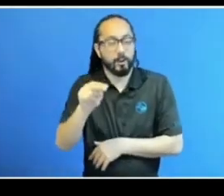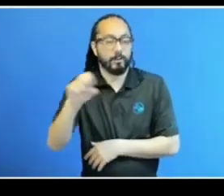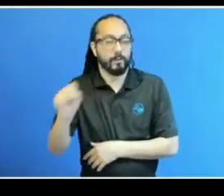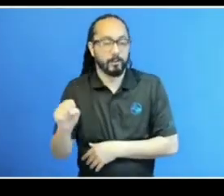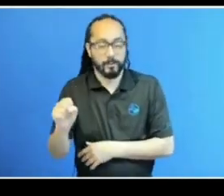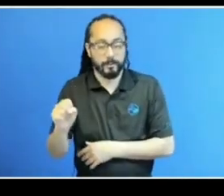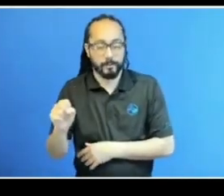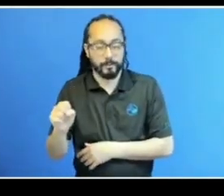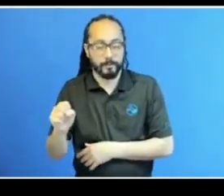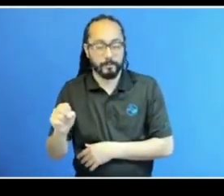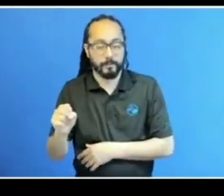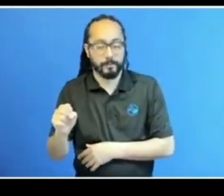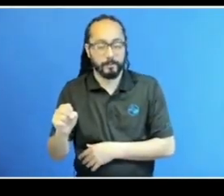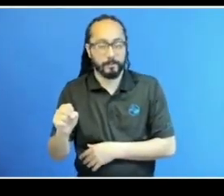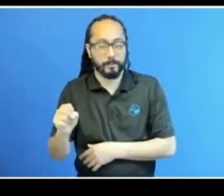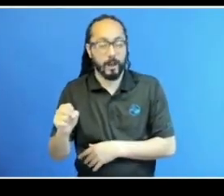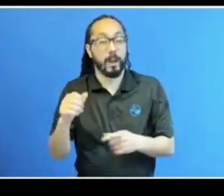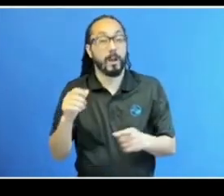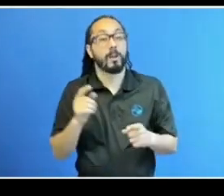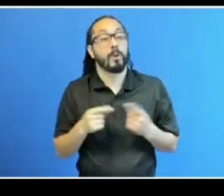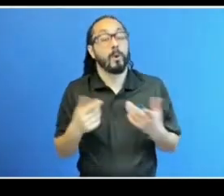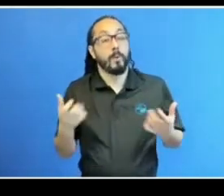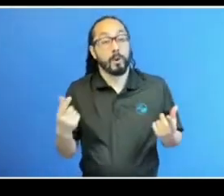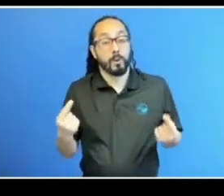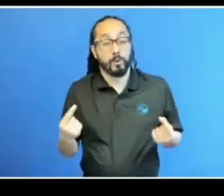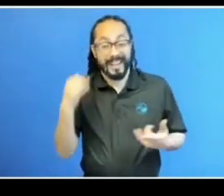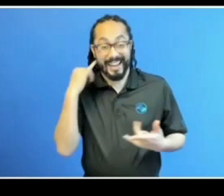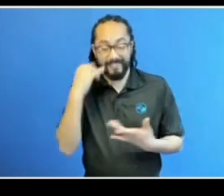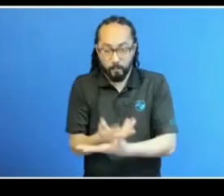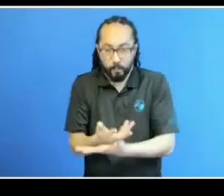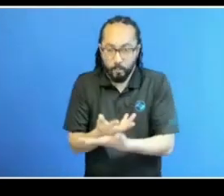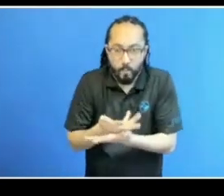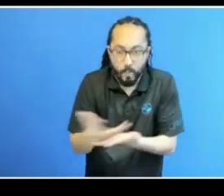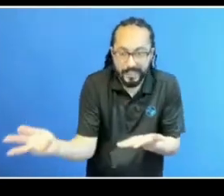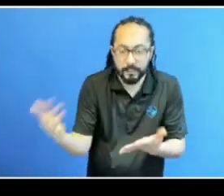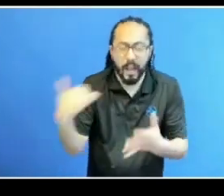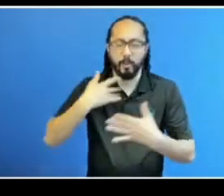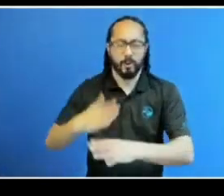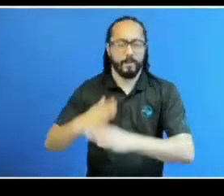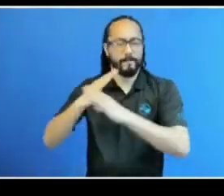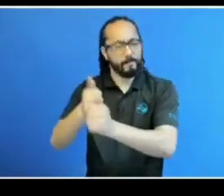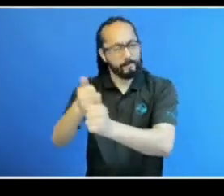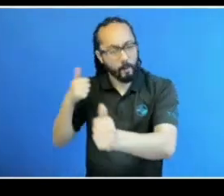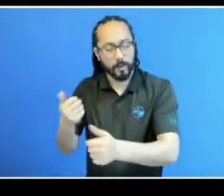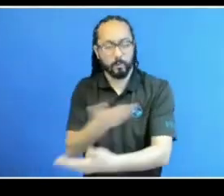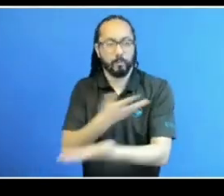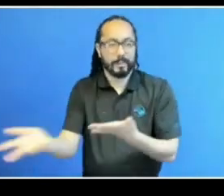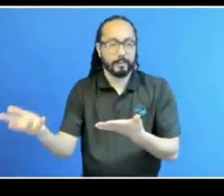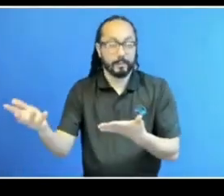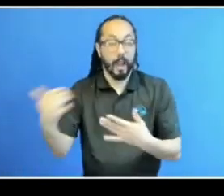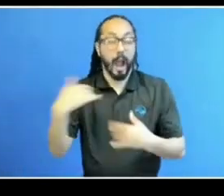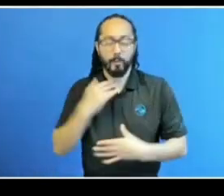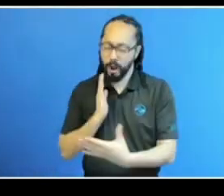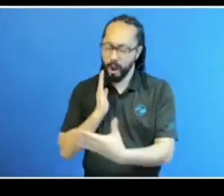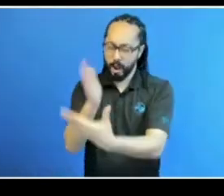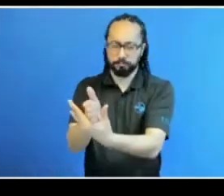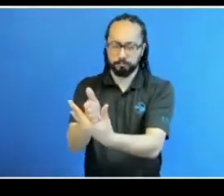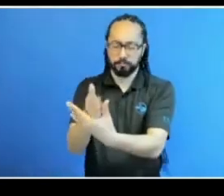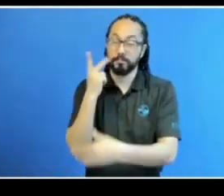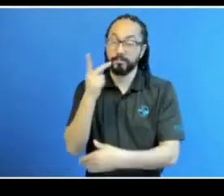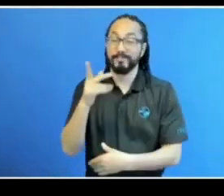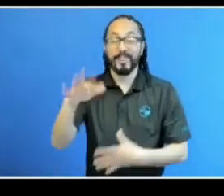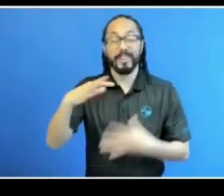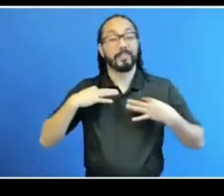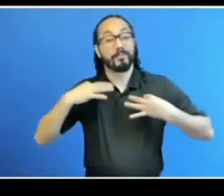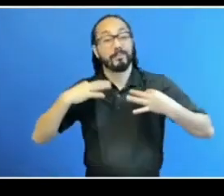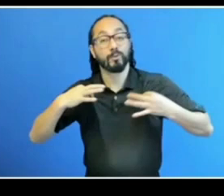waste, I want to help prevent that. I want to step in and say, I see this happening. You wore your shirt for a